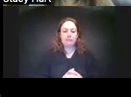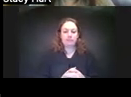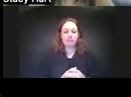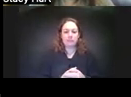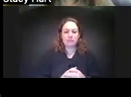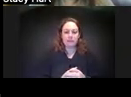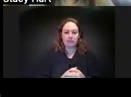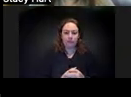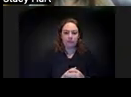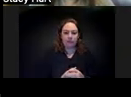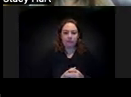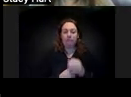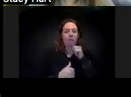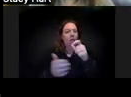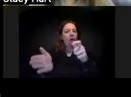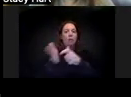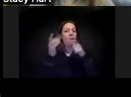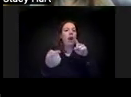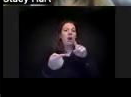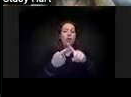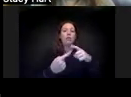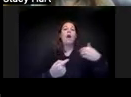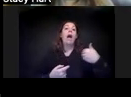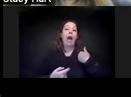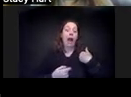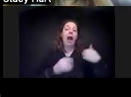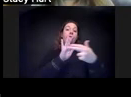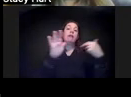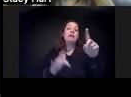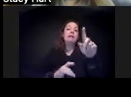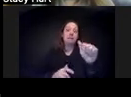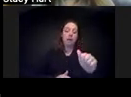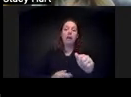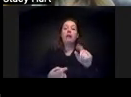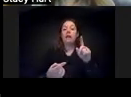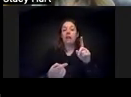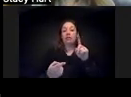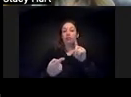file a complaint of discrimination. Next slide.